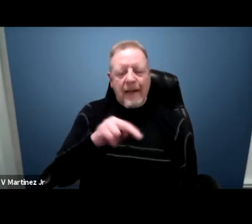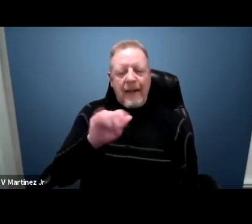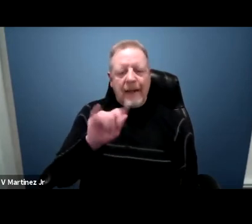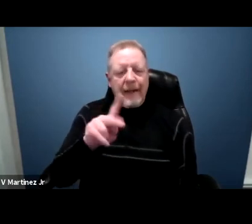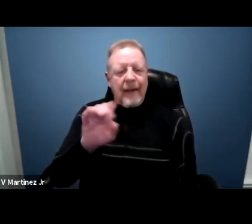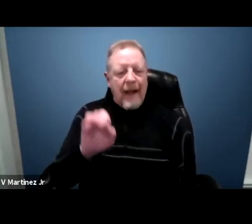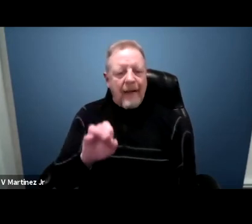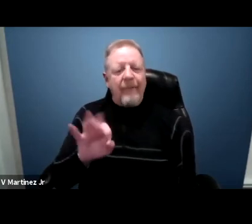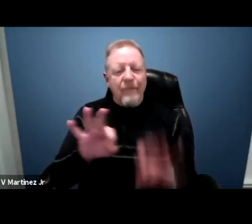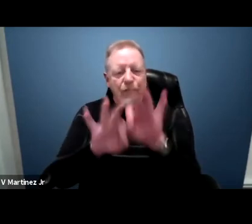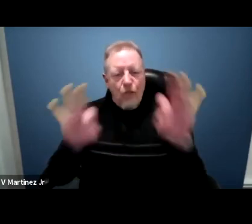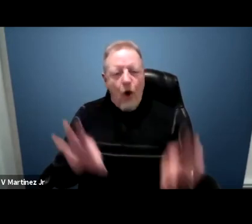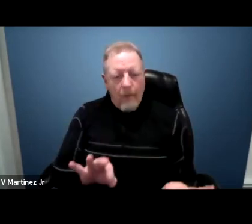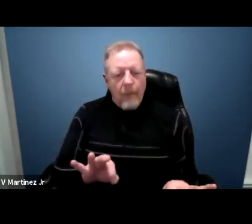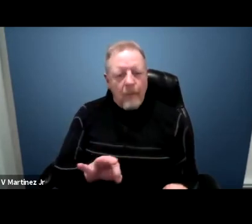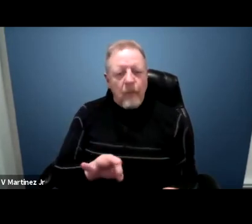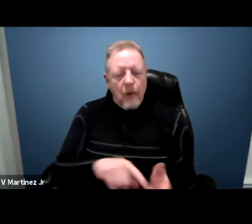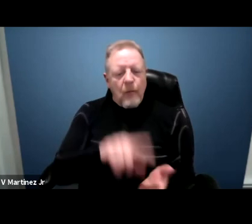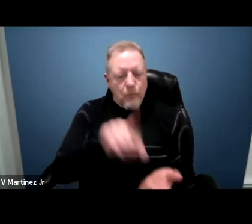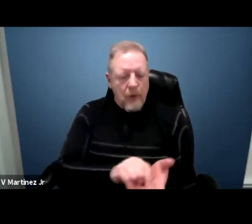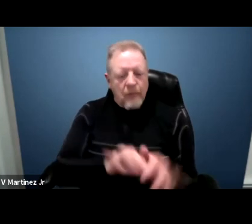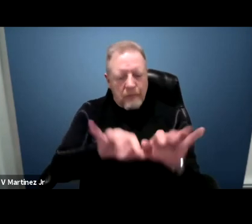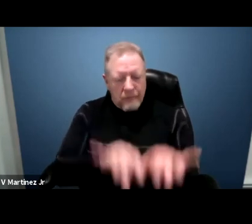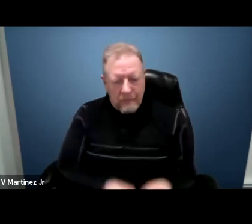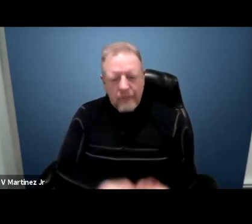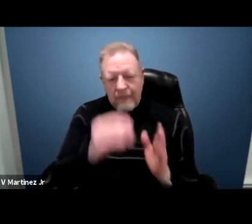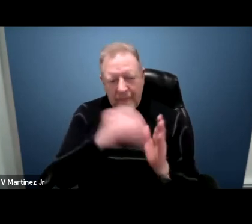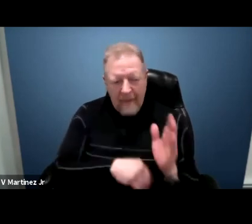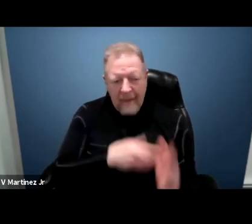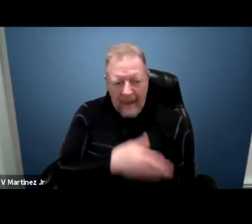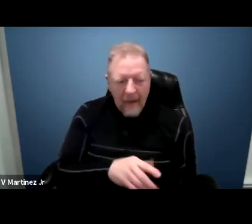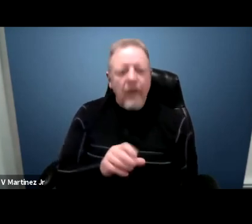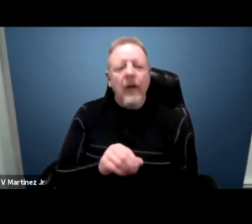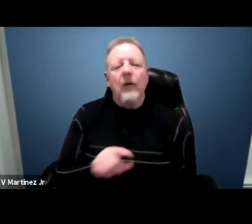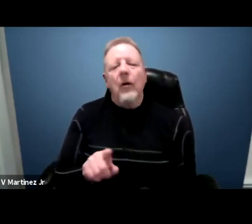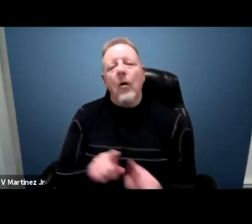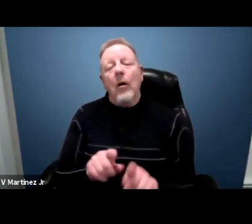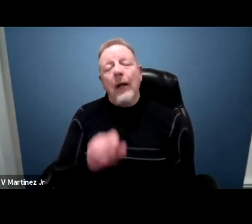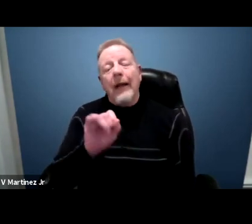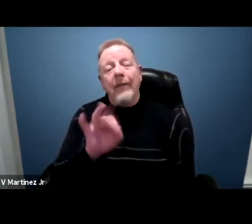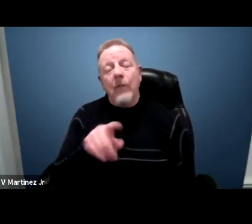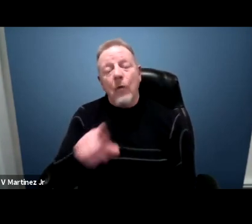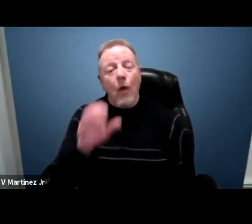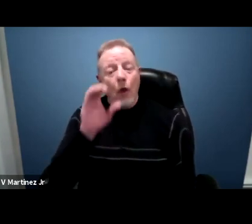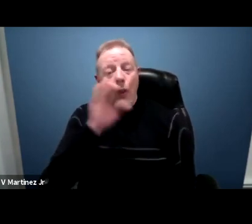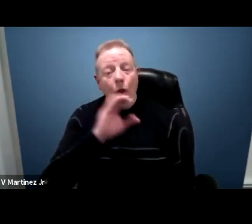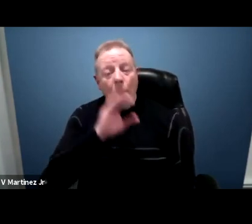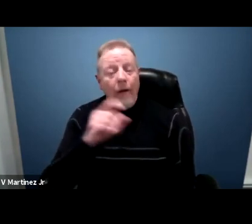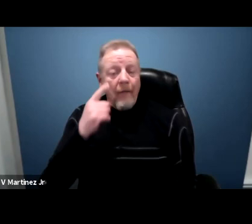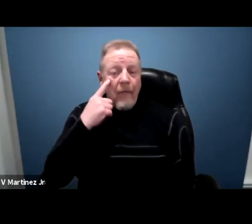form, and you can try going there. And if you are looking